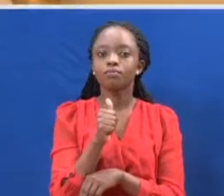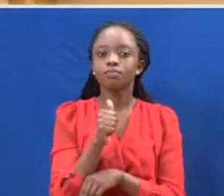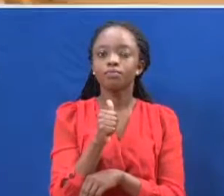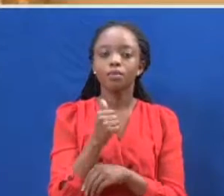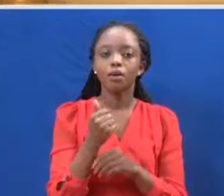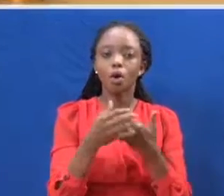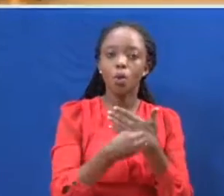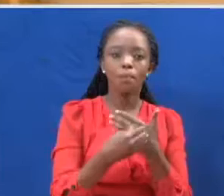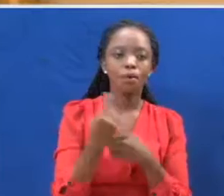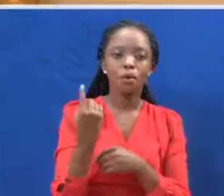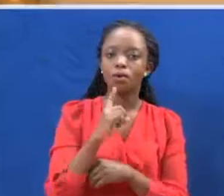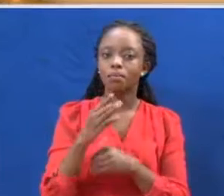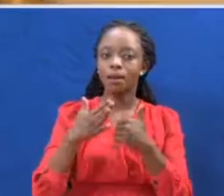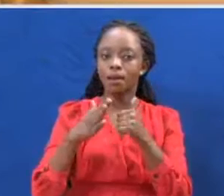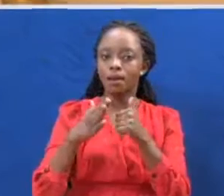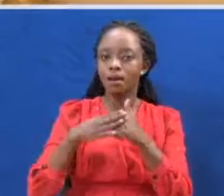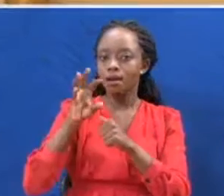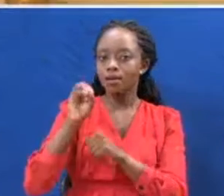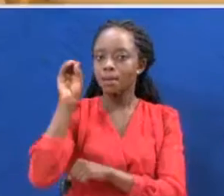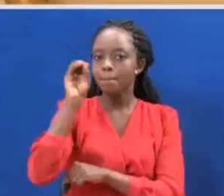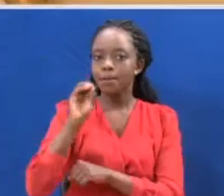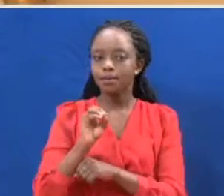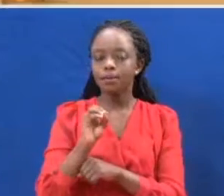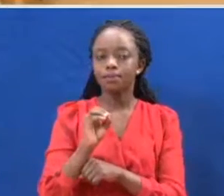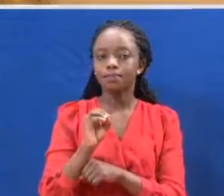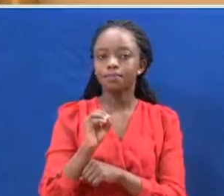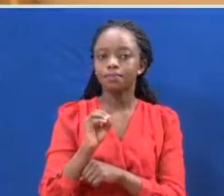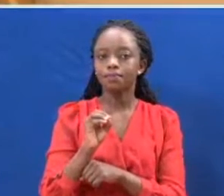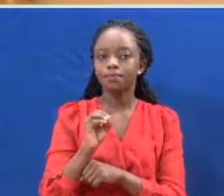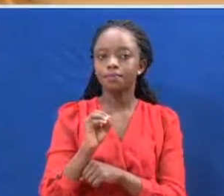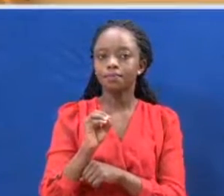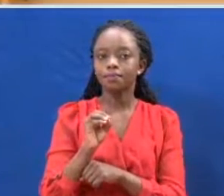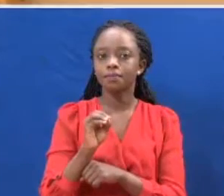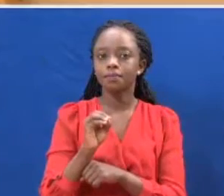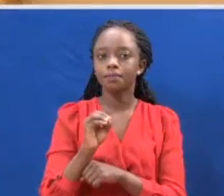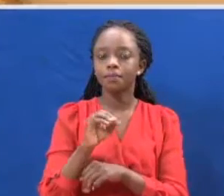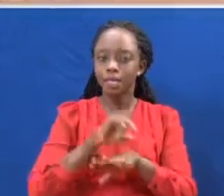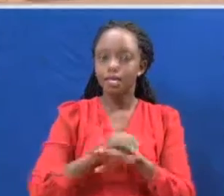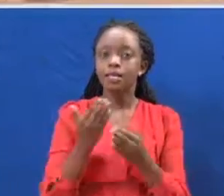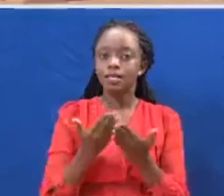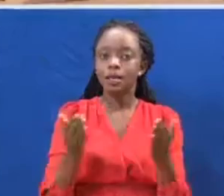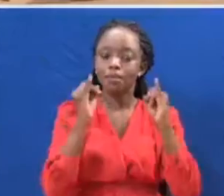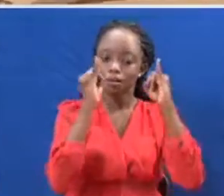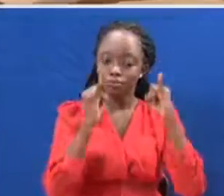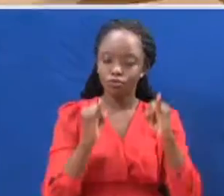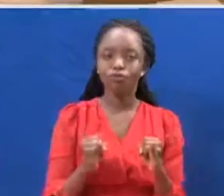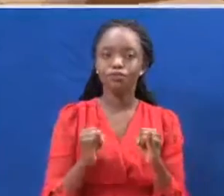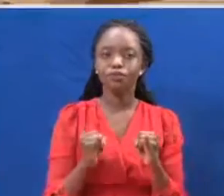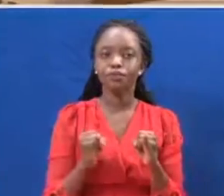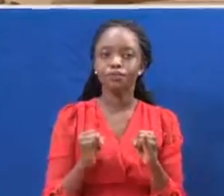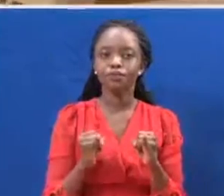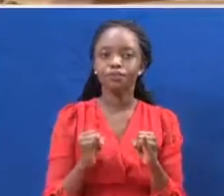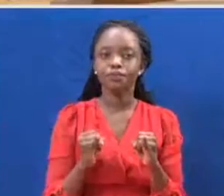application. 90% that. The other is you get something new.